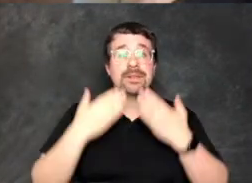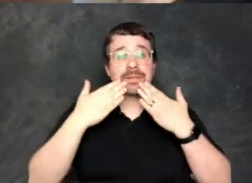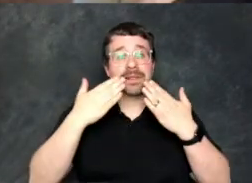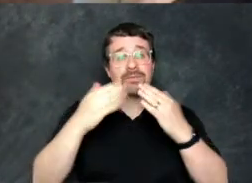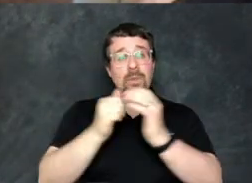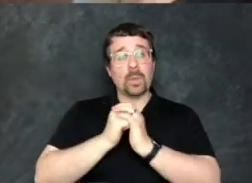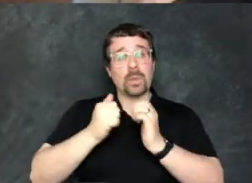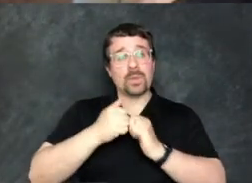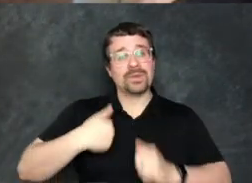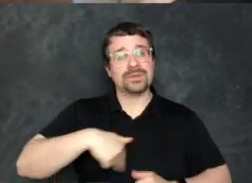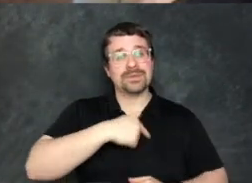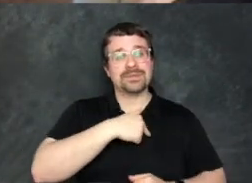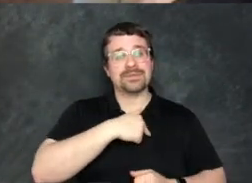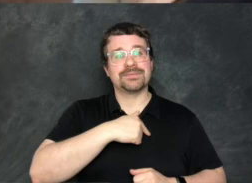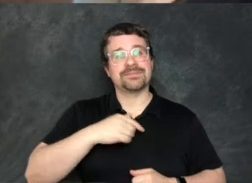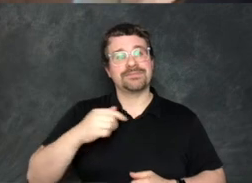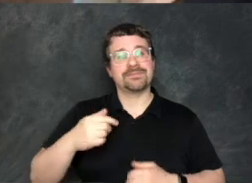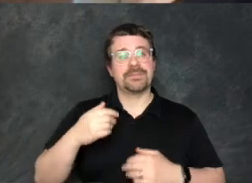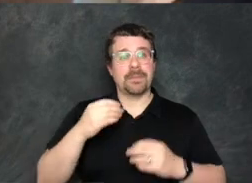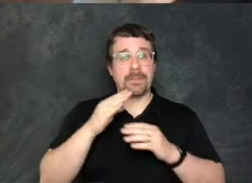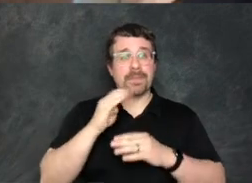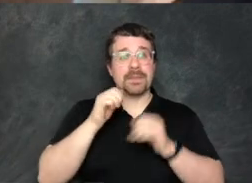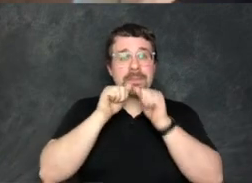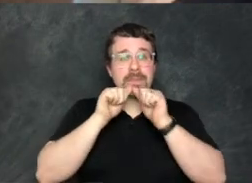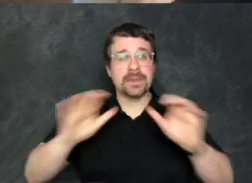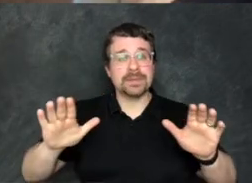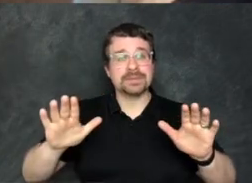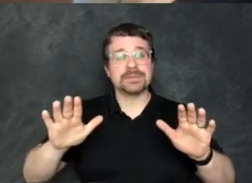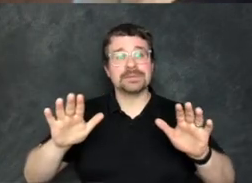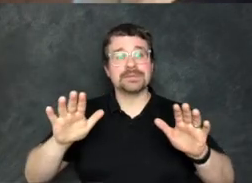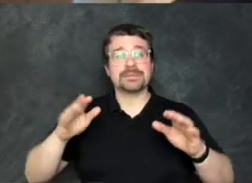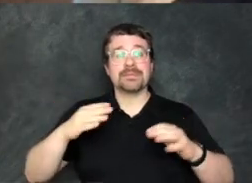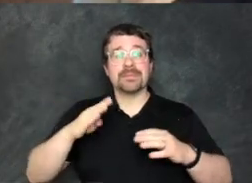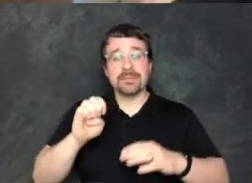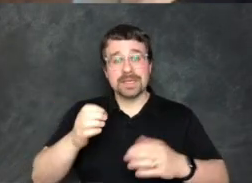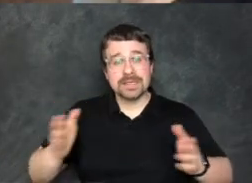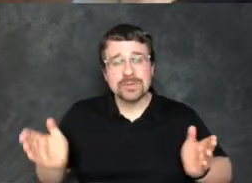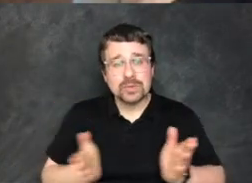Thank you for worshiping with us. Be blessed,